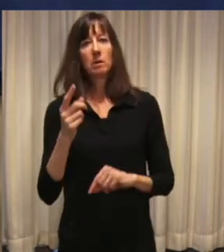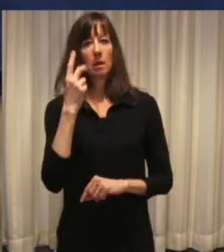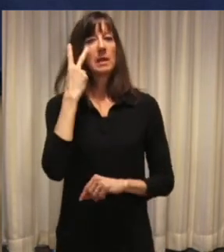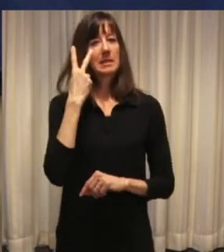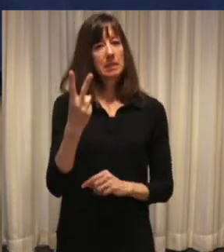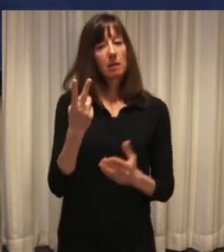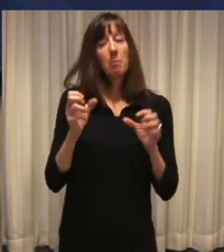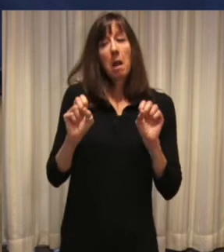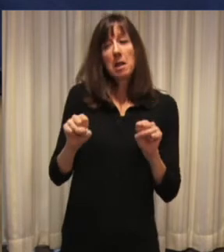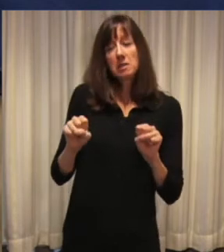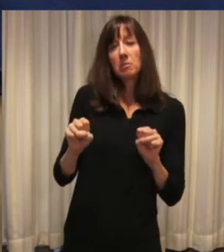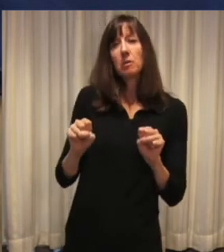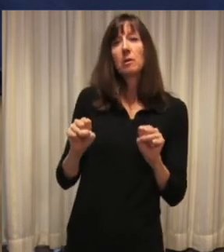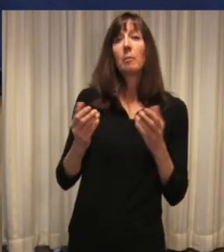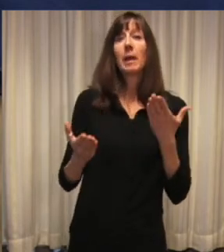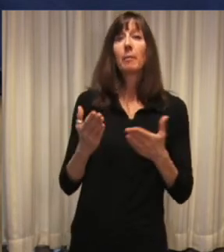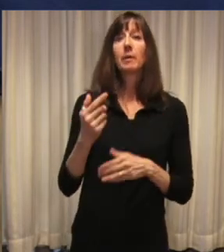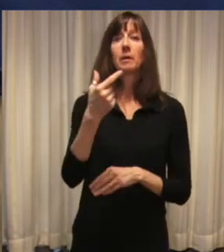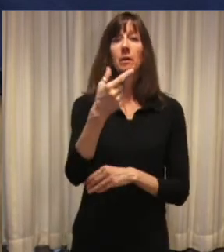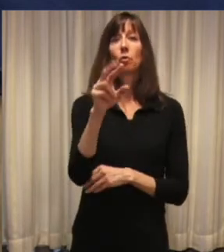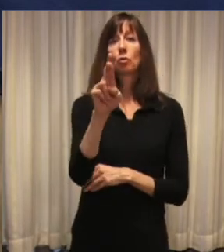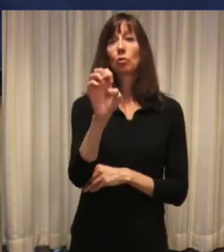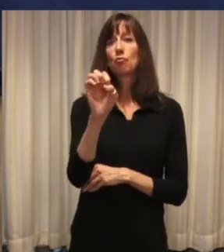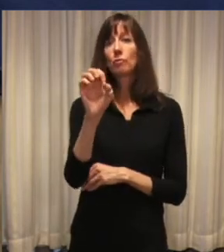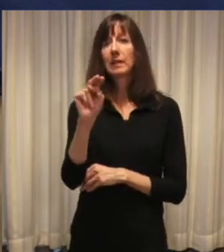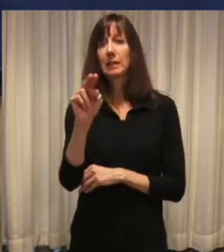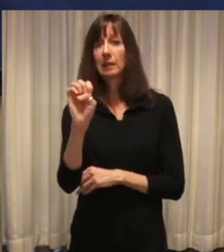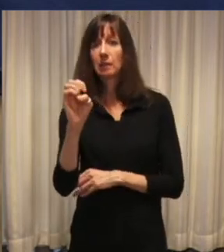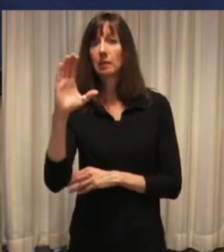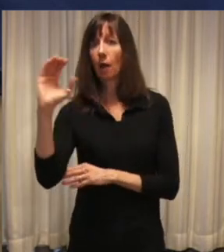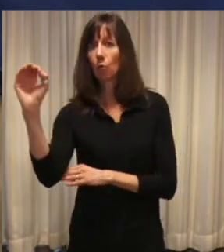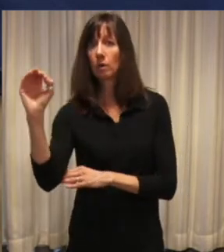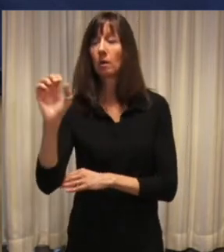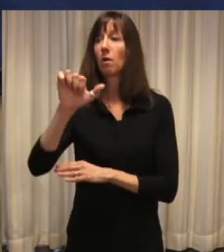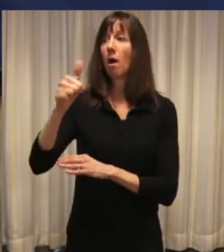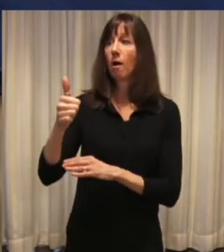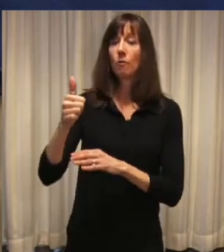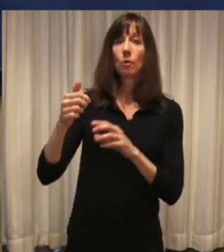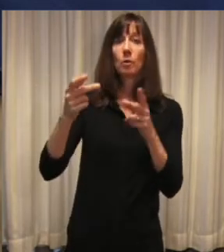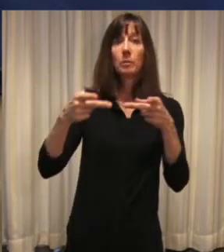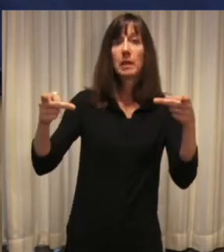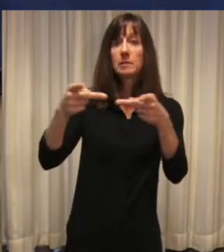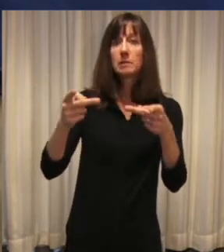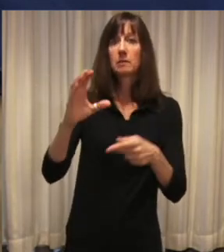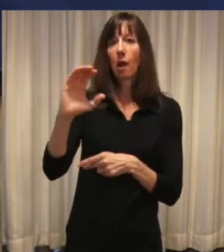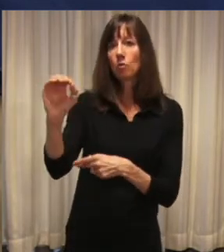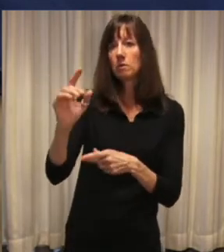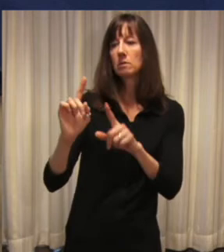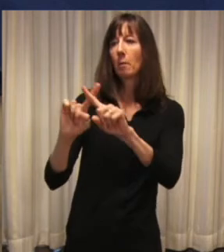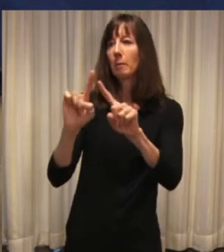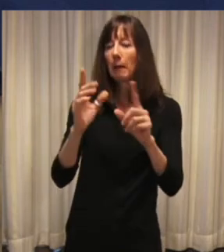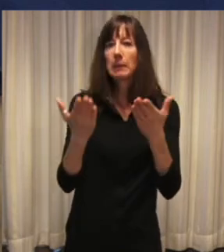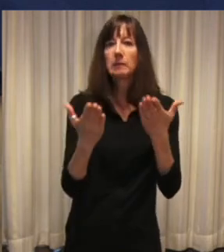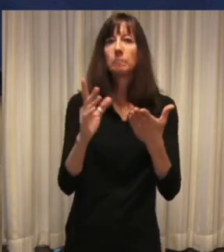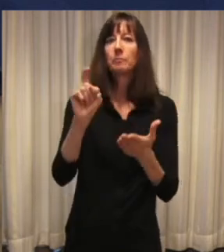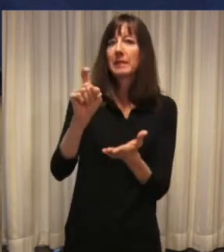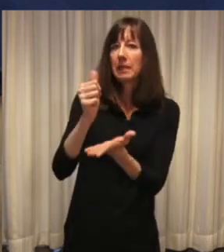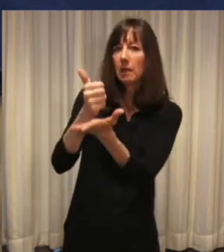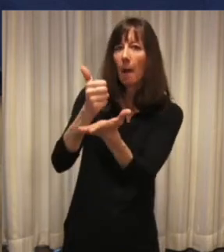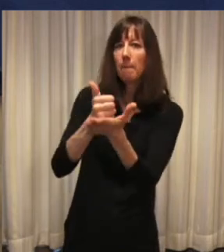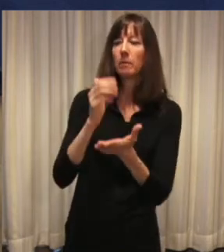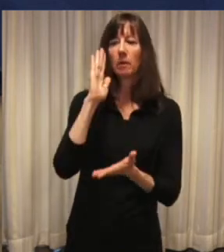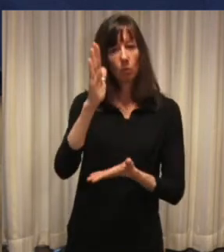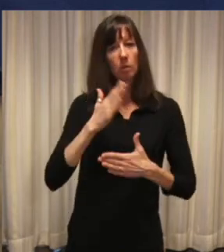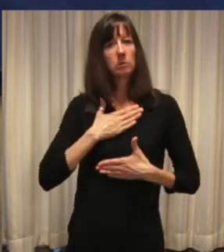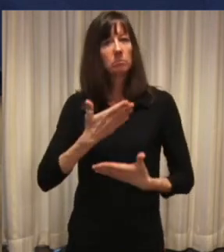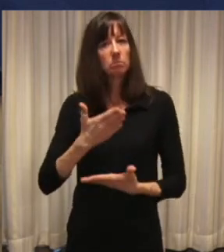help, if we need to step in, we would be ready to do that. We hope we don't need to do that, but that is the